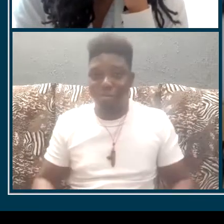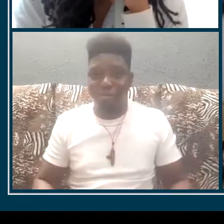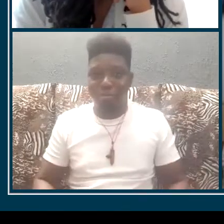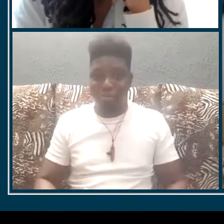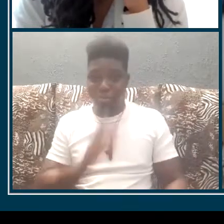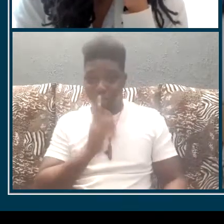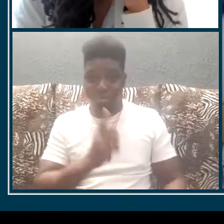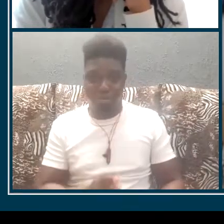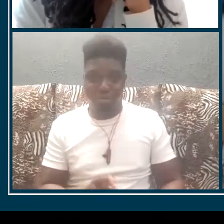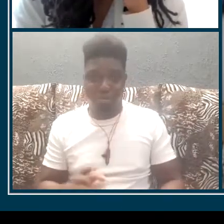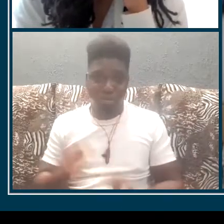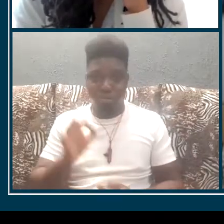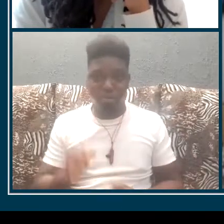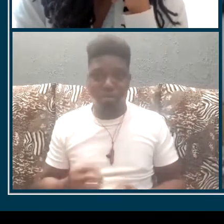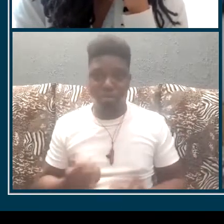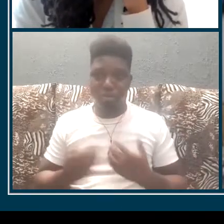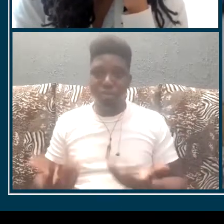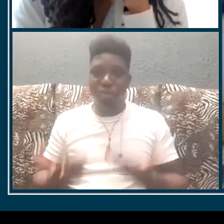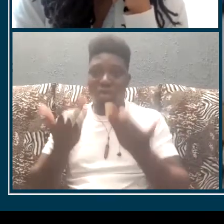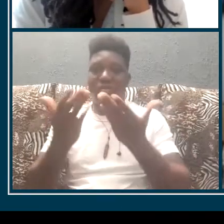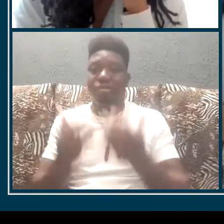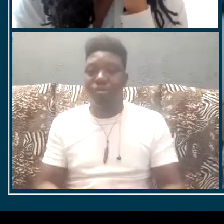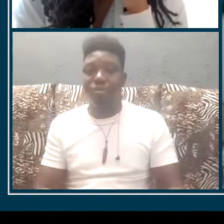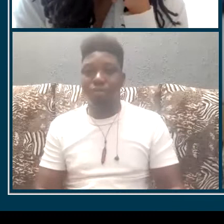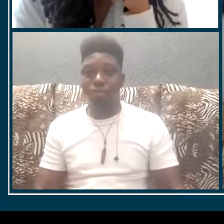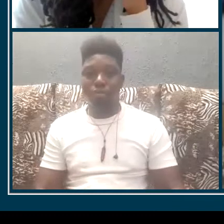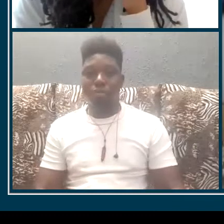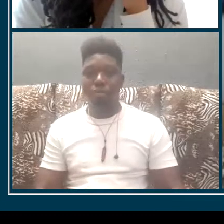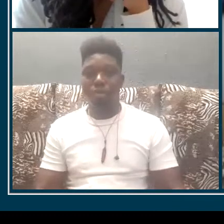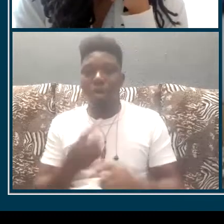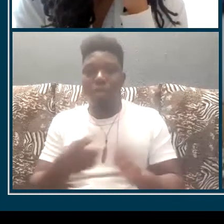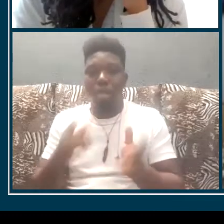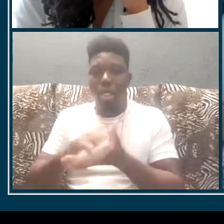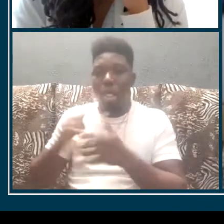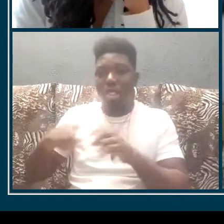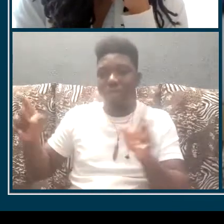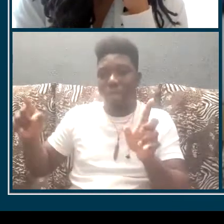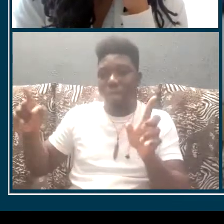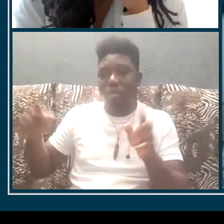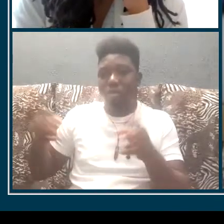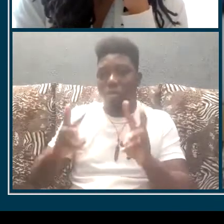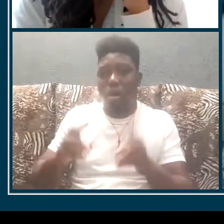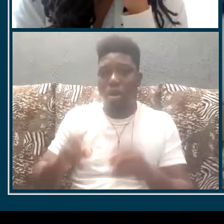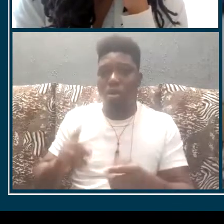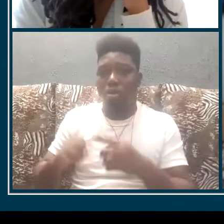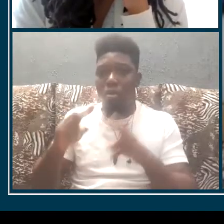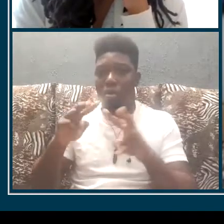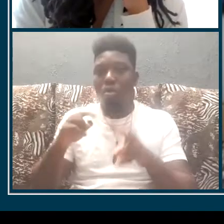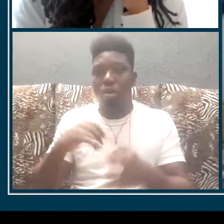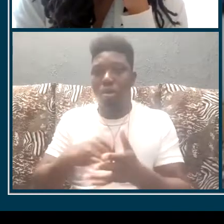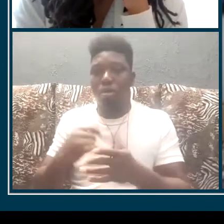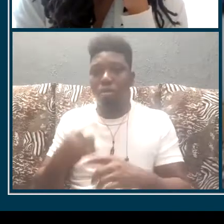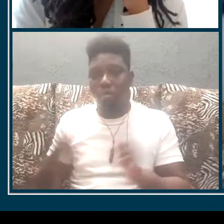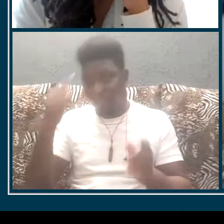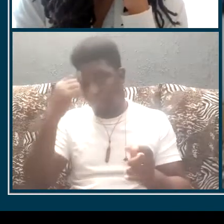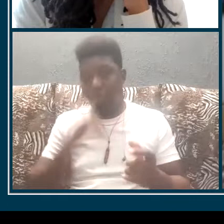but that's just a different way of looking at it. But for me, you know,